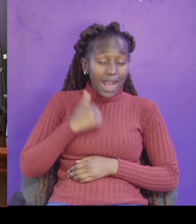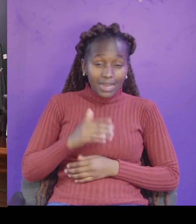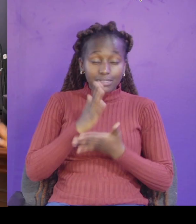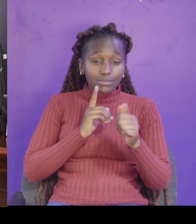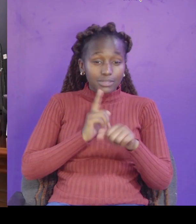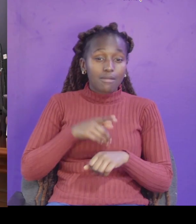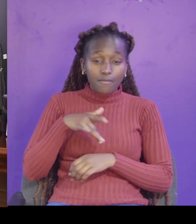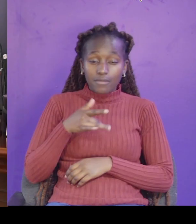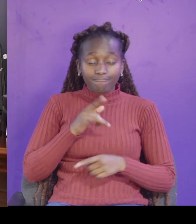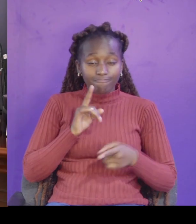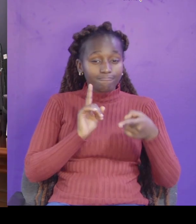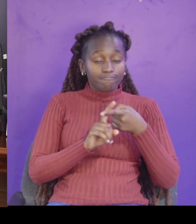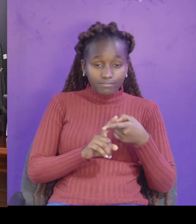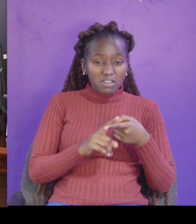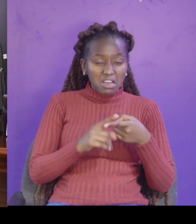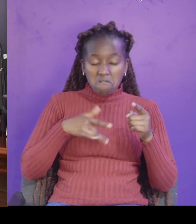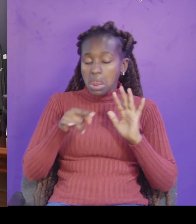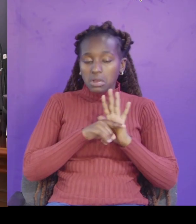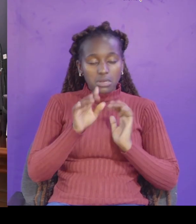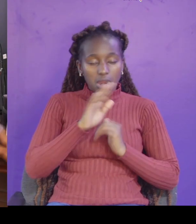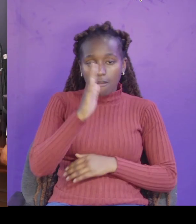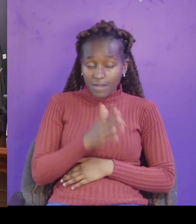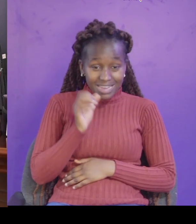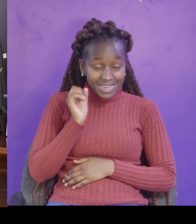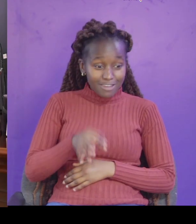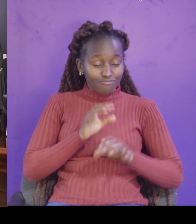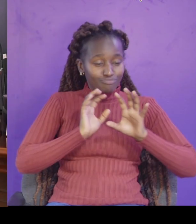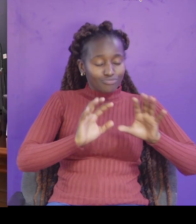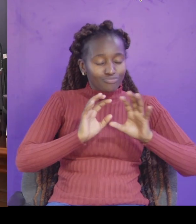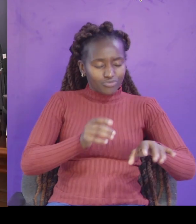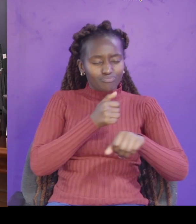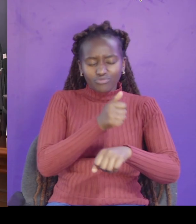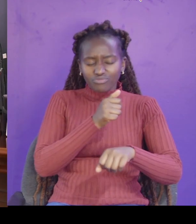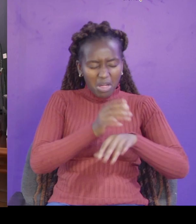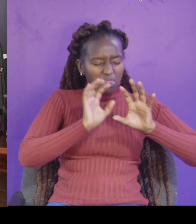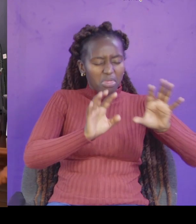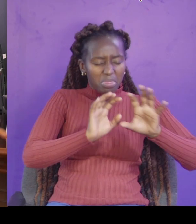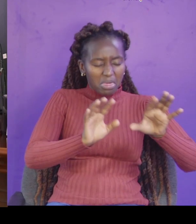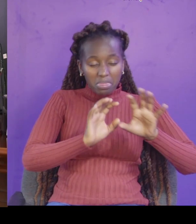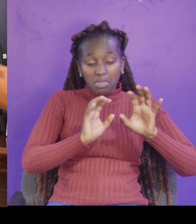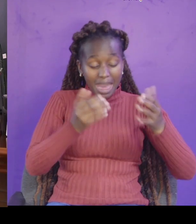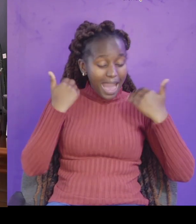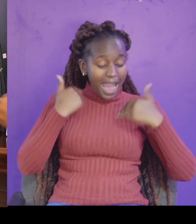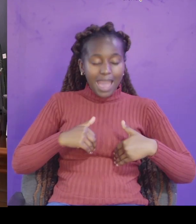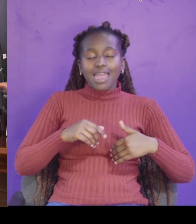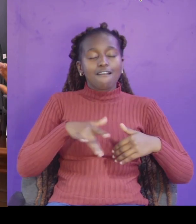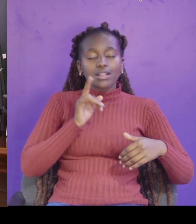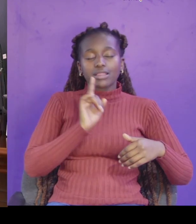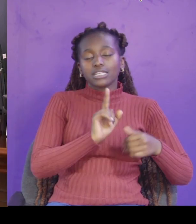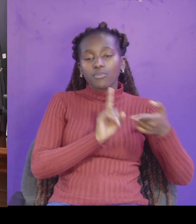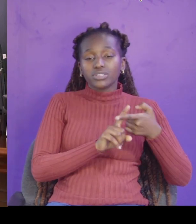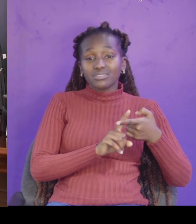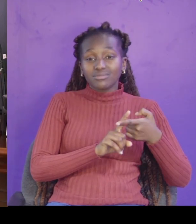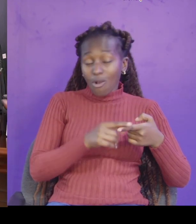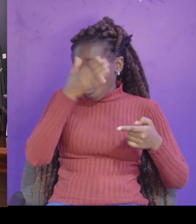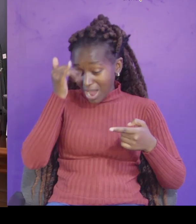don't take it negatively. Even if they abuse me, they shout at me, because I can't fight them. The only thing I can do is to tell them to do the